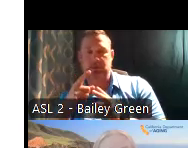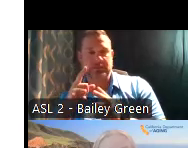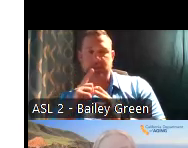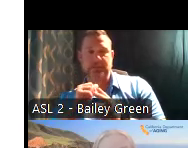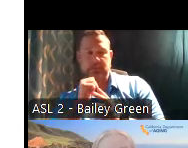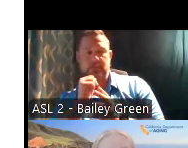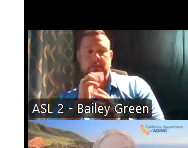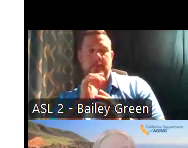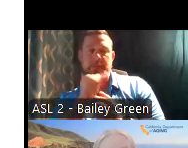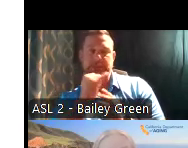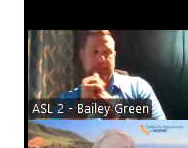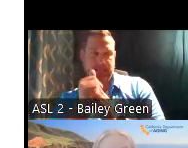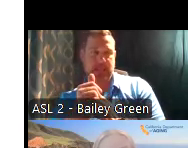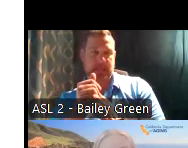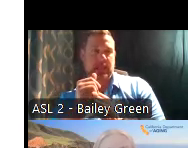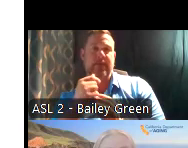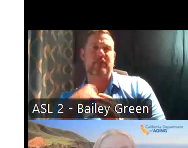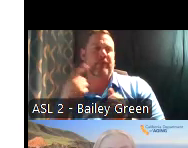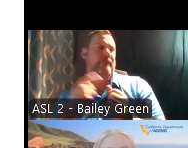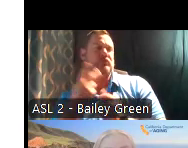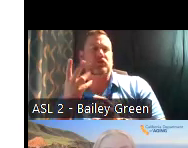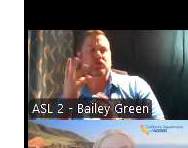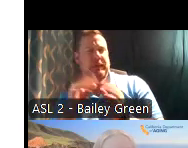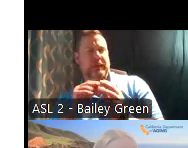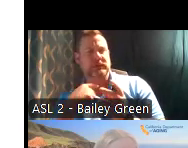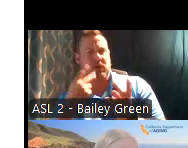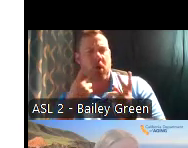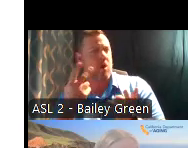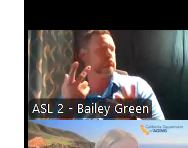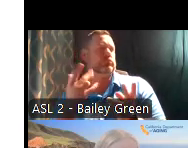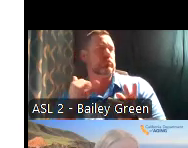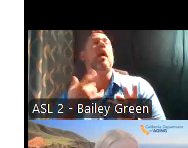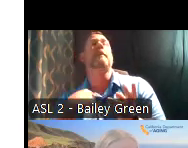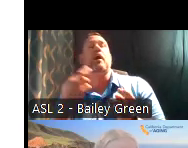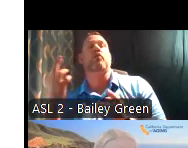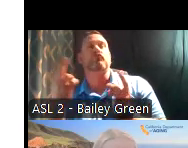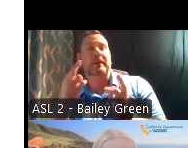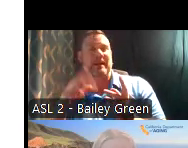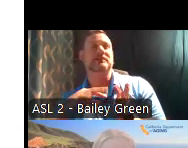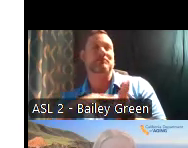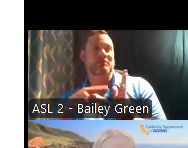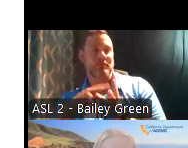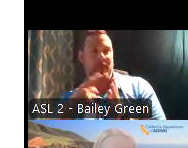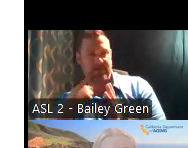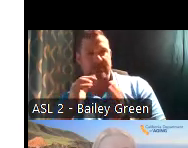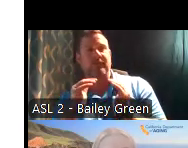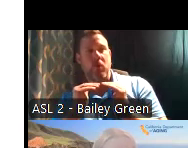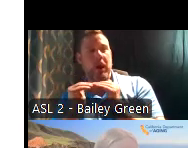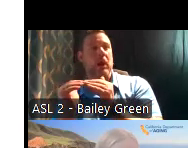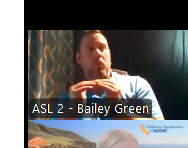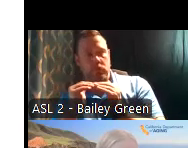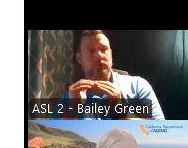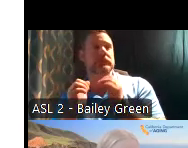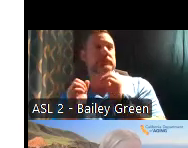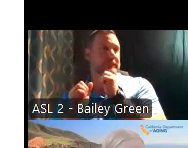misleading. It threw me off for the first 2 meetings that I watched. And then I began to realize that this is meant to be an equal